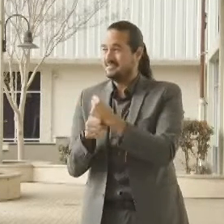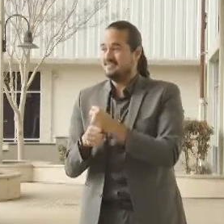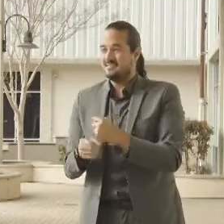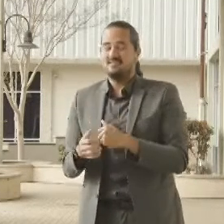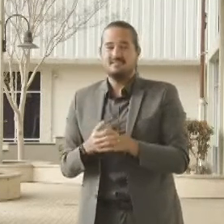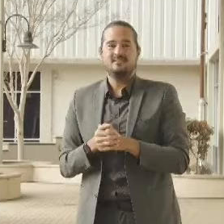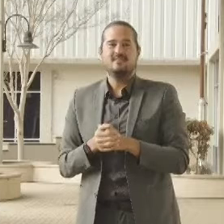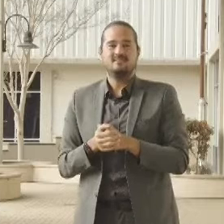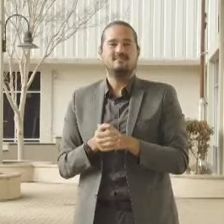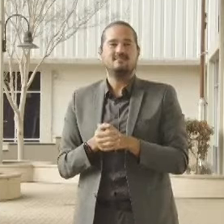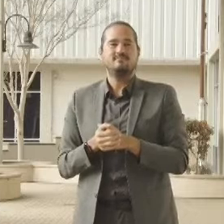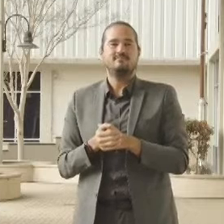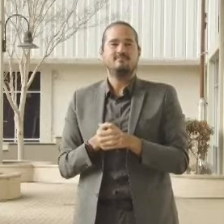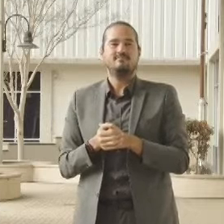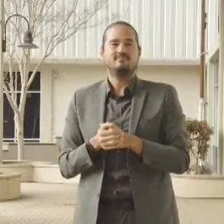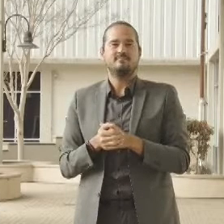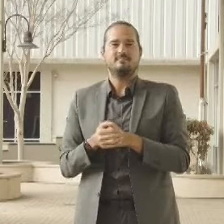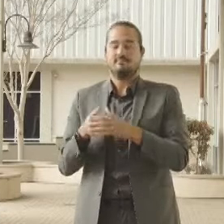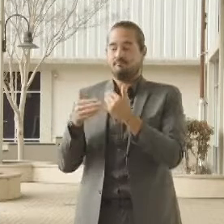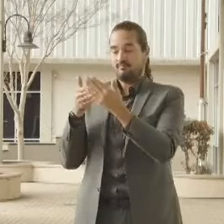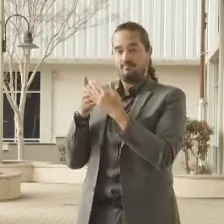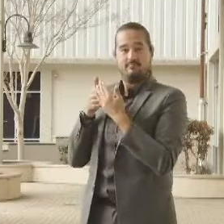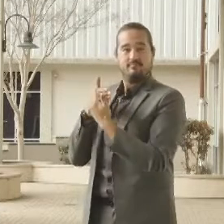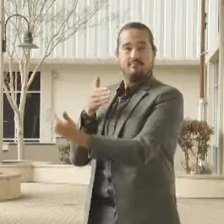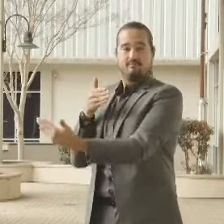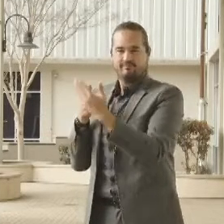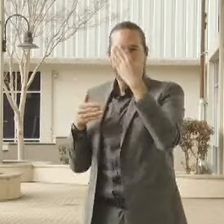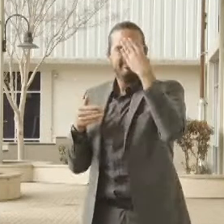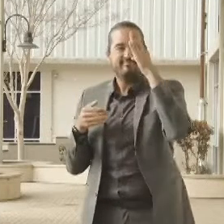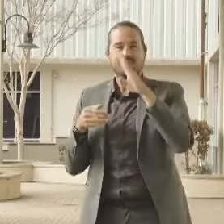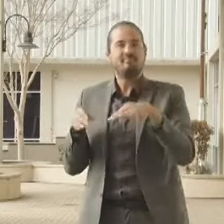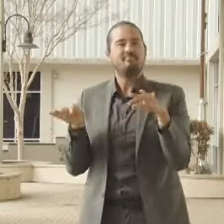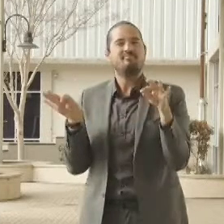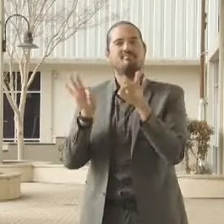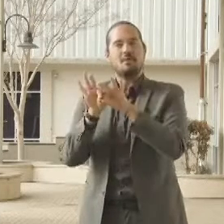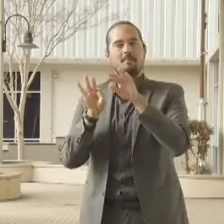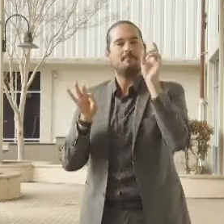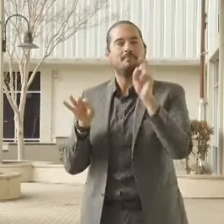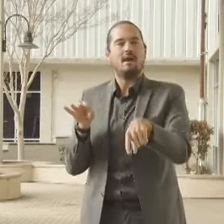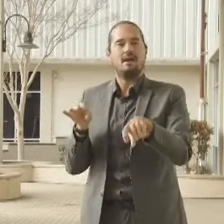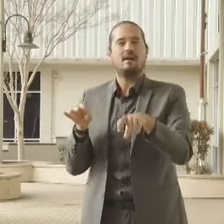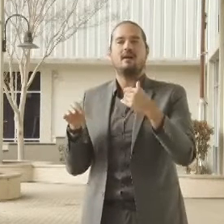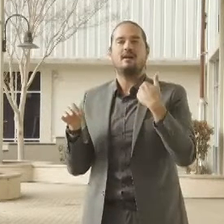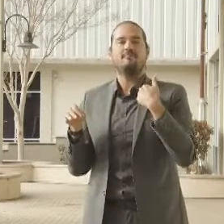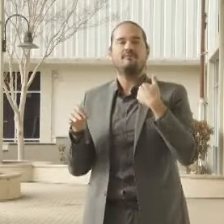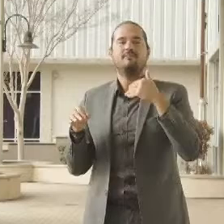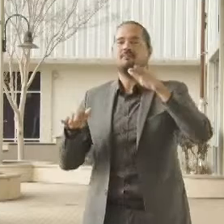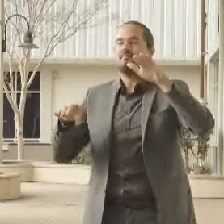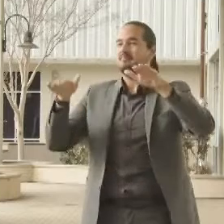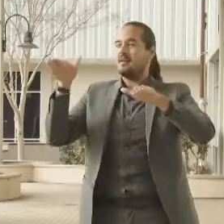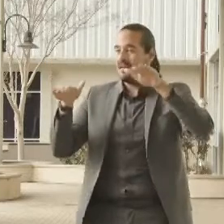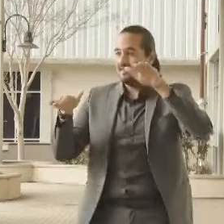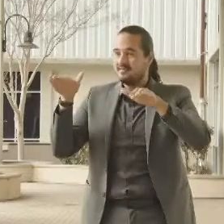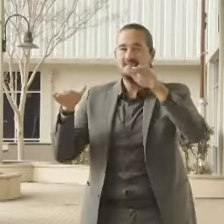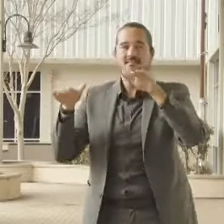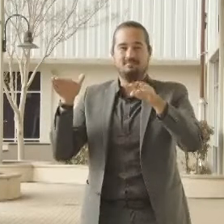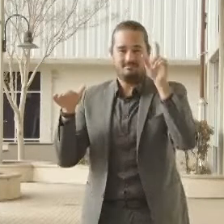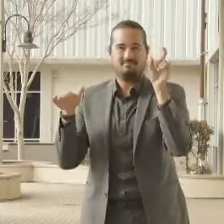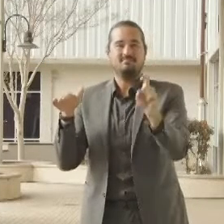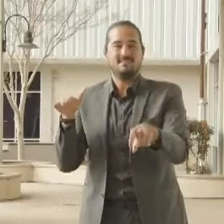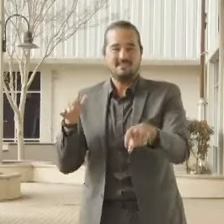is, particularly because we've all worked so hard for 2 years, and we need to balance the harms of